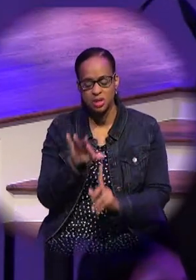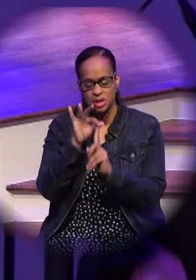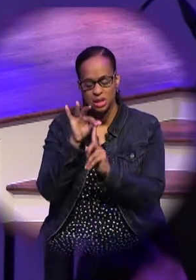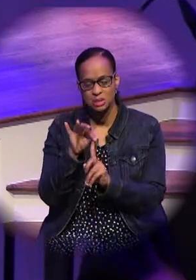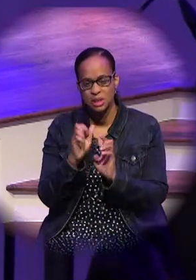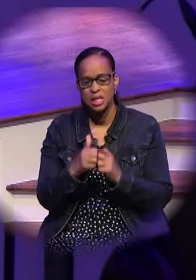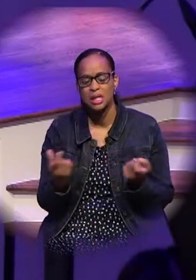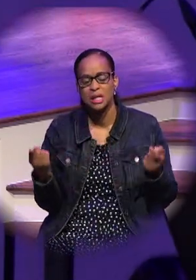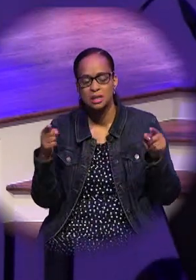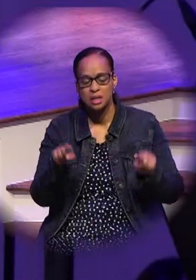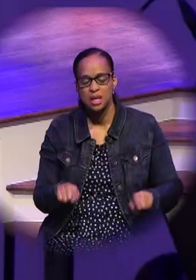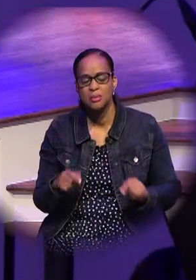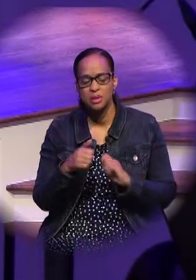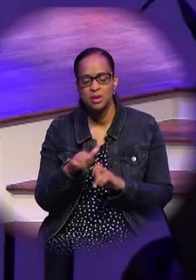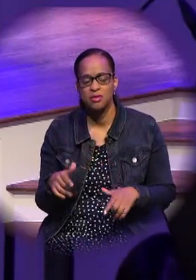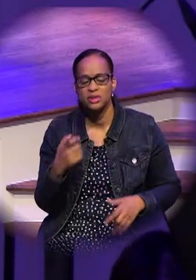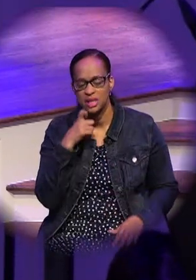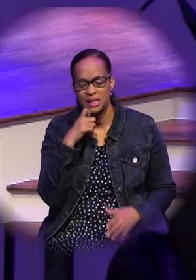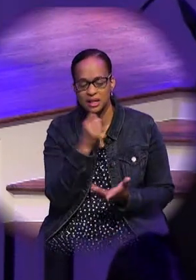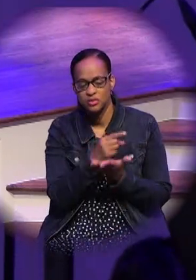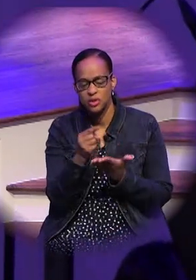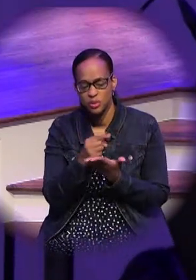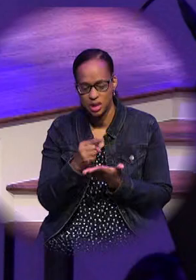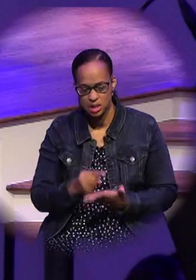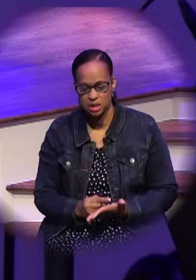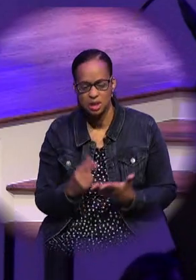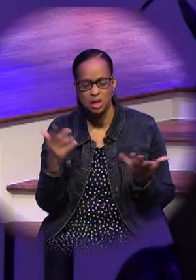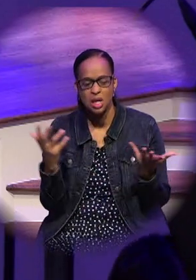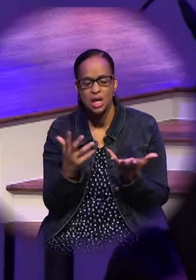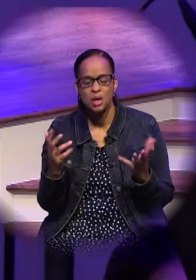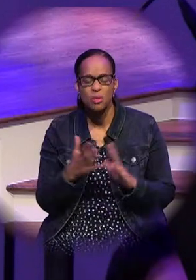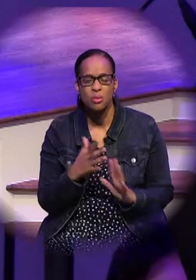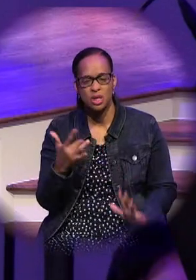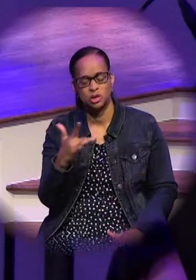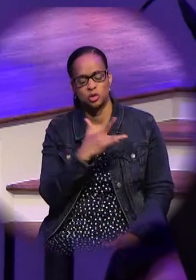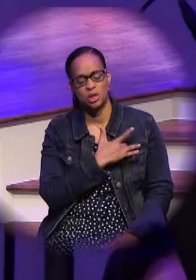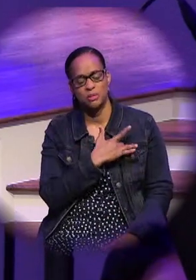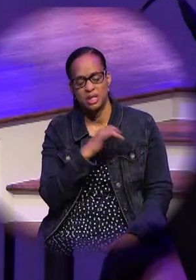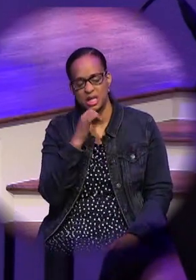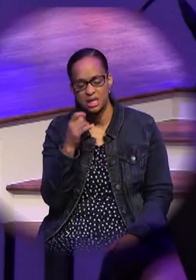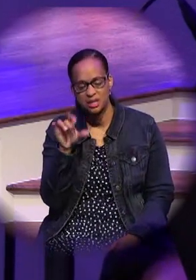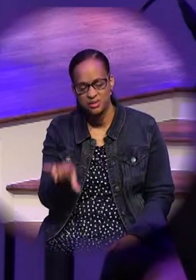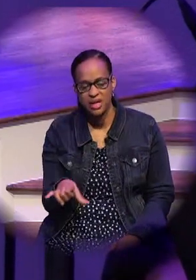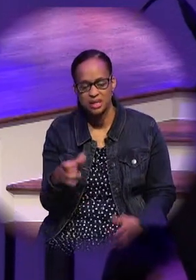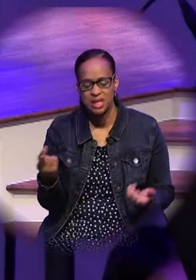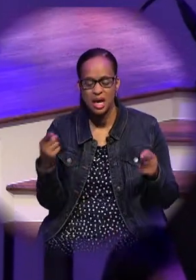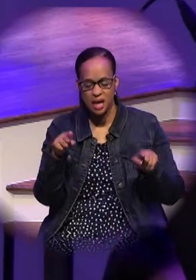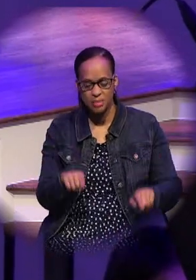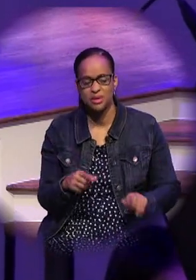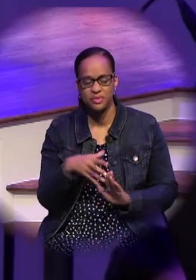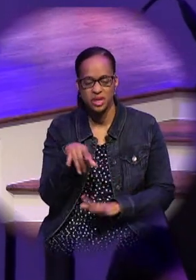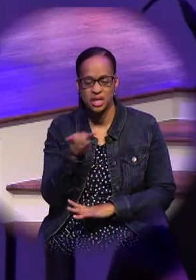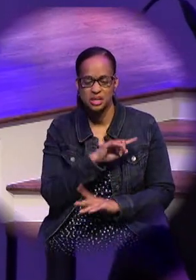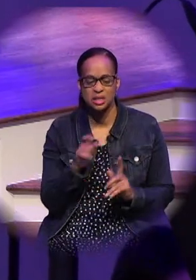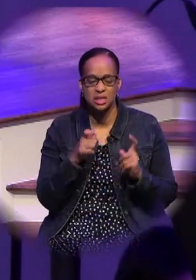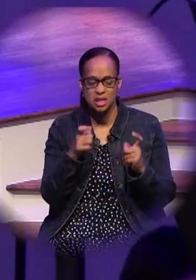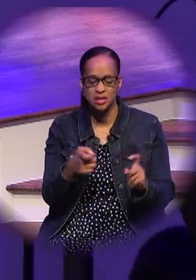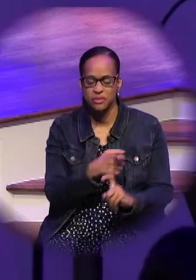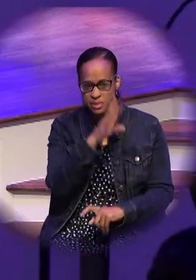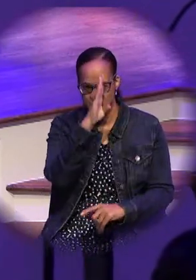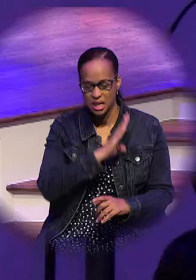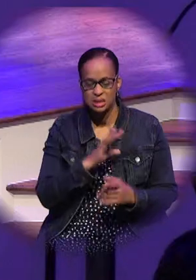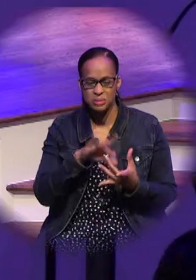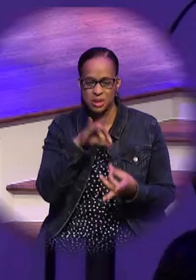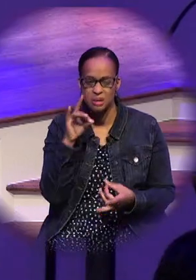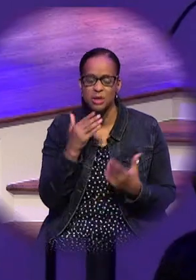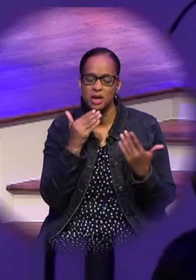special has happened over the last few weeks. What's struck me is not just that that's happened, that's a gift from God's Spirit, and I'm grateful